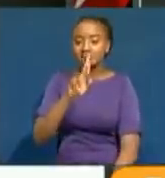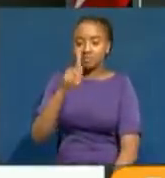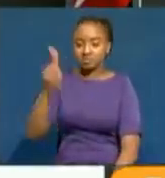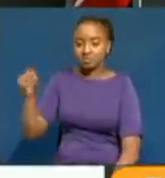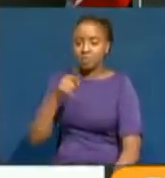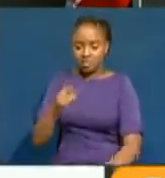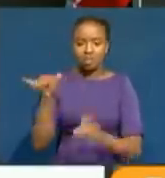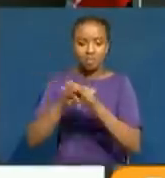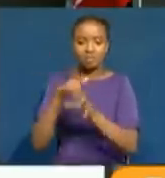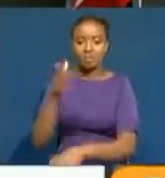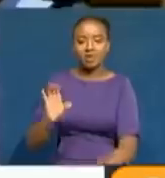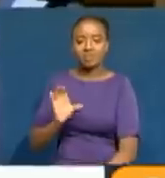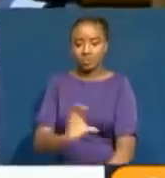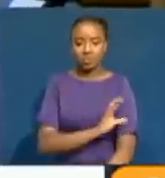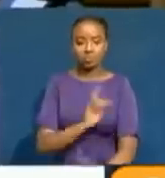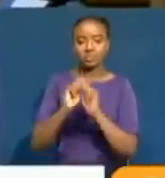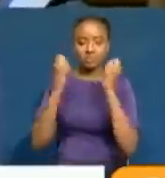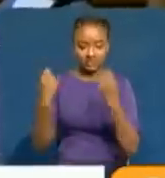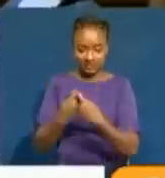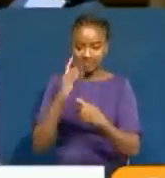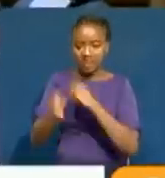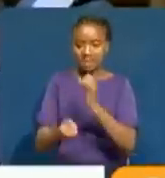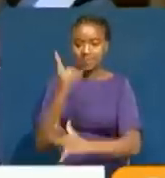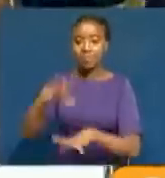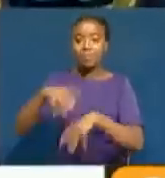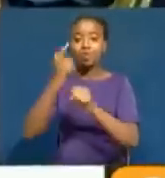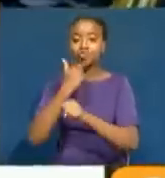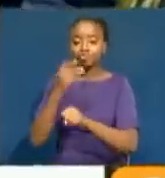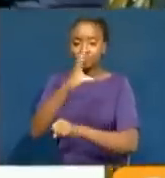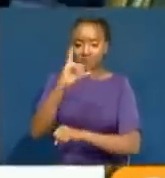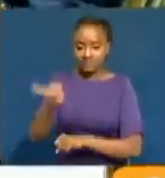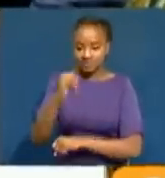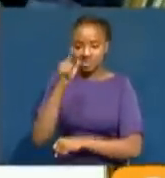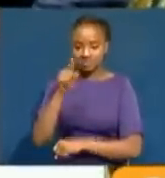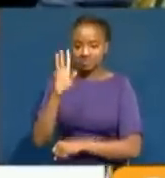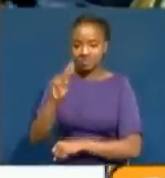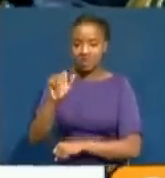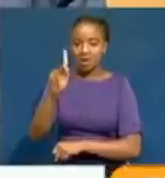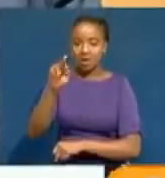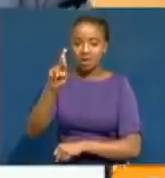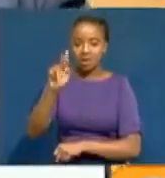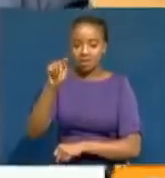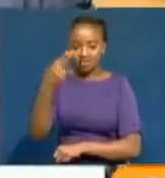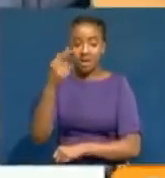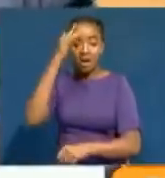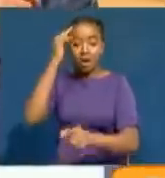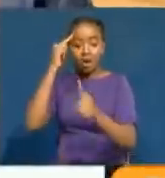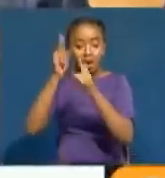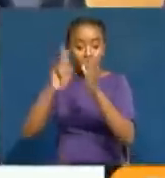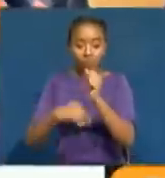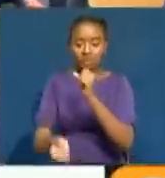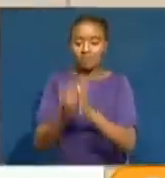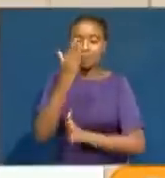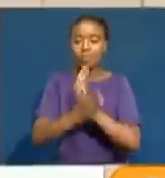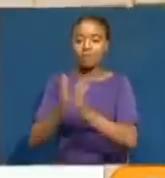of the Multi-Agency Forum on Elections. A technical committee was constituted to prepare a work plan that will facilitate a free, fair